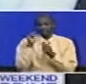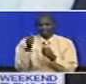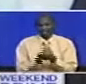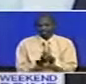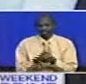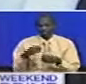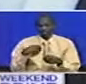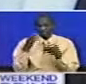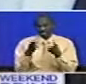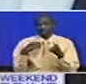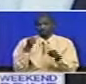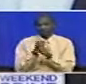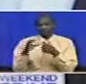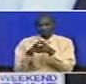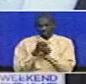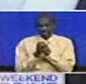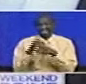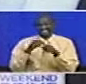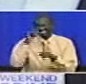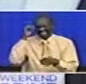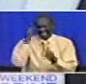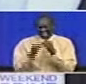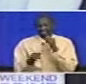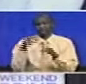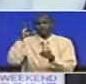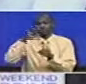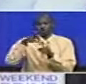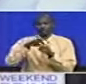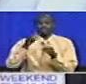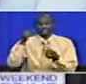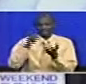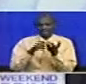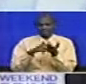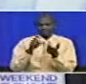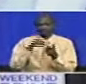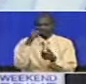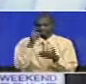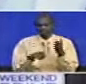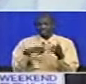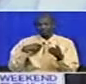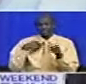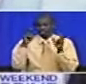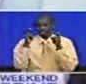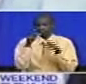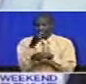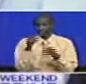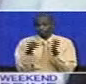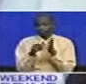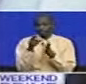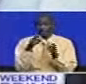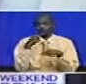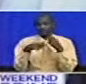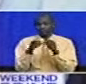him in solidarity until the last vote is counted to make sure that also there are no issues in that during that